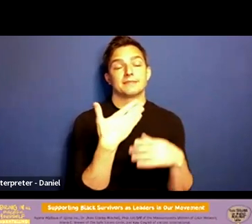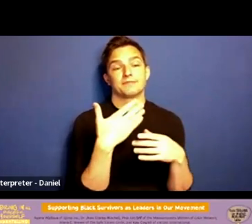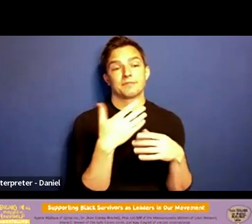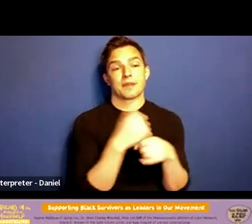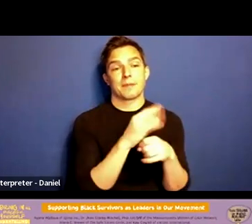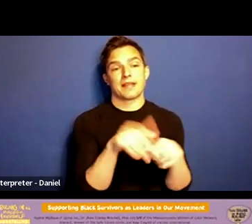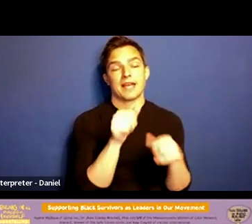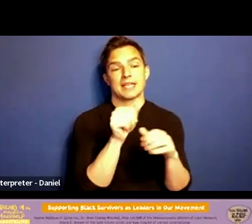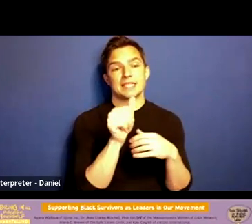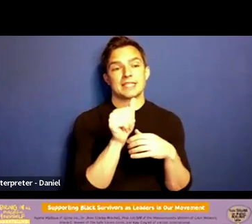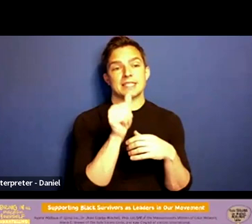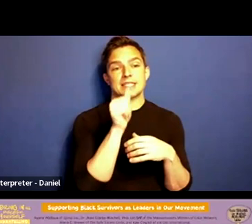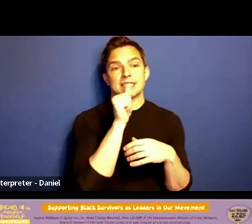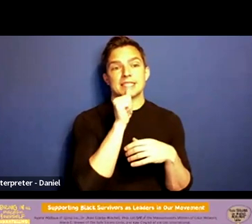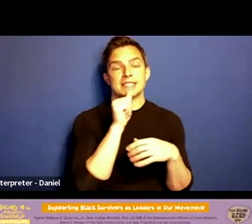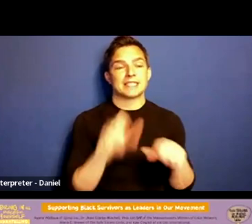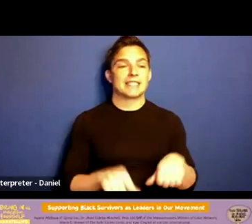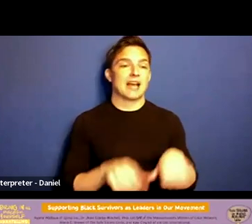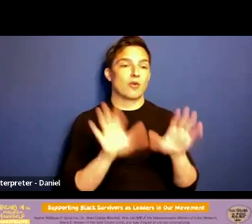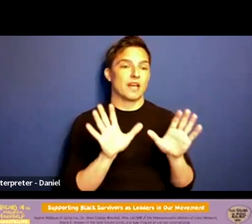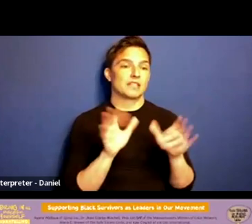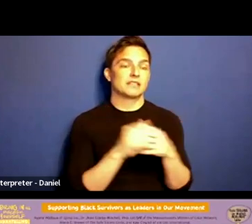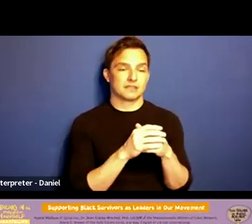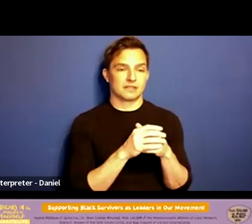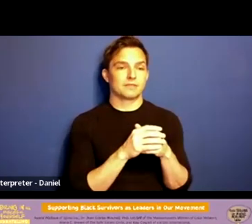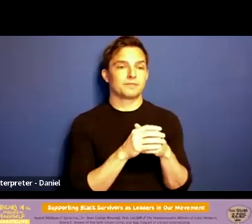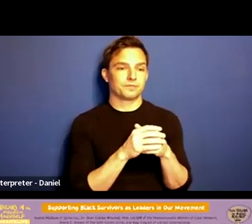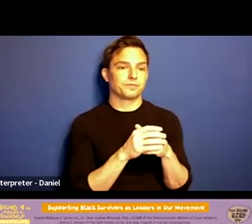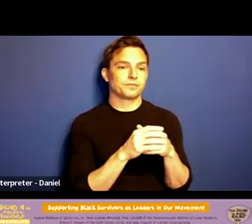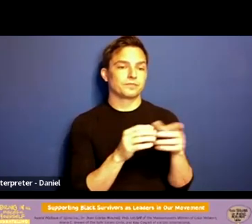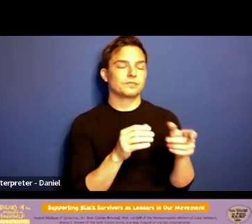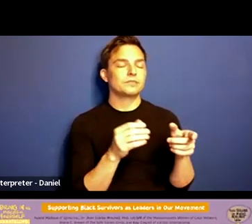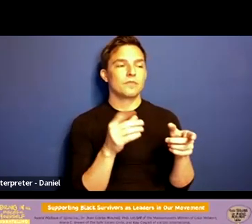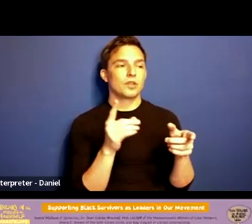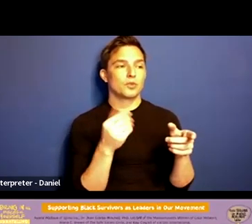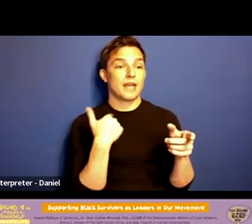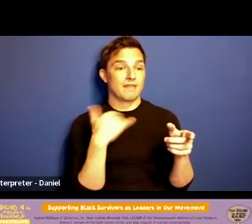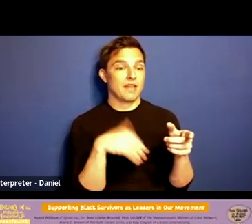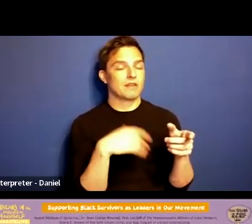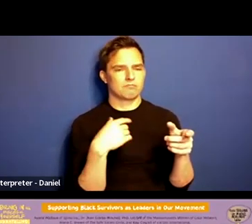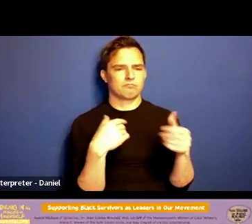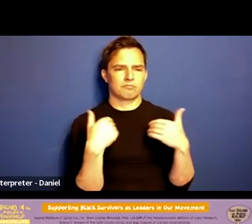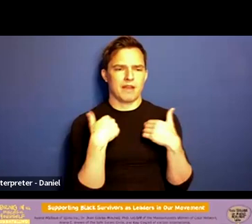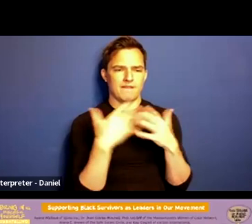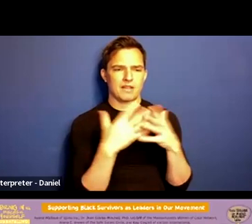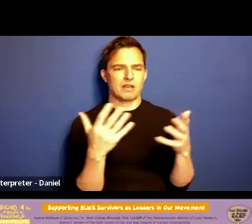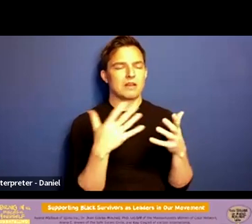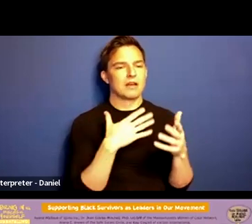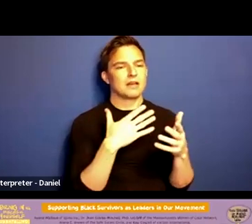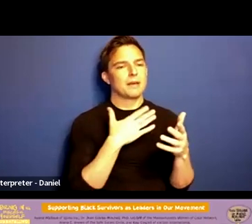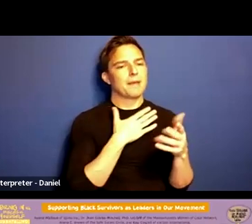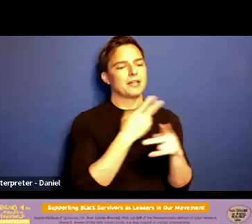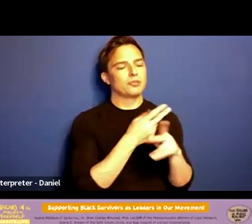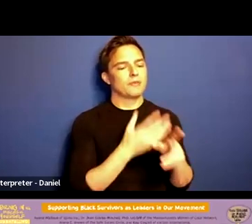that sacrifice. And do we have them? We have a lot. I have experience. My supervisor, who